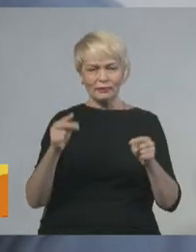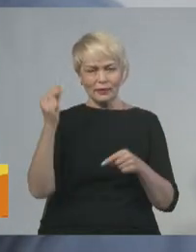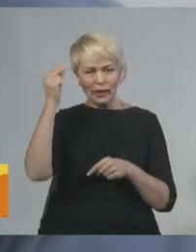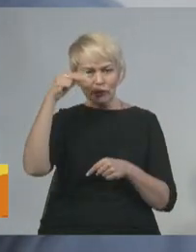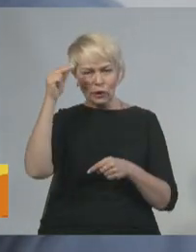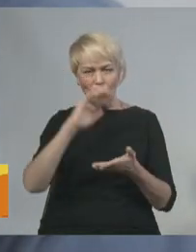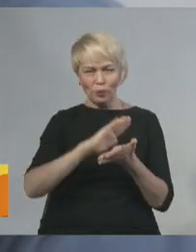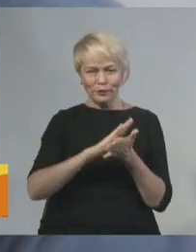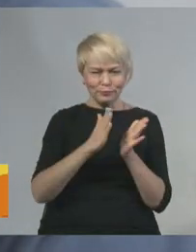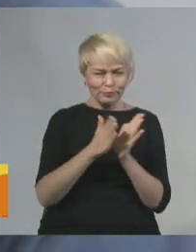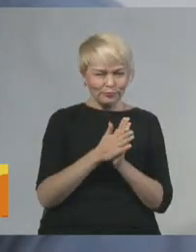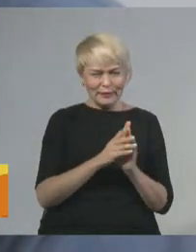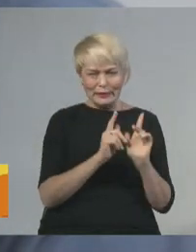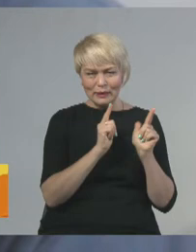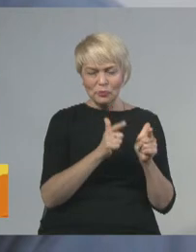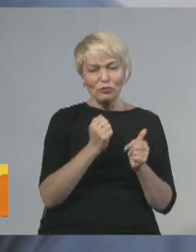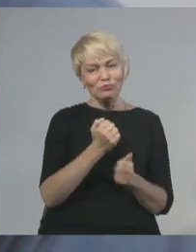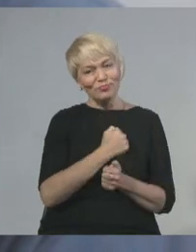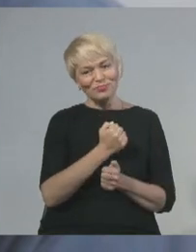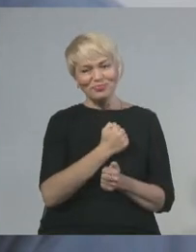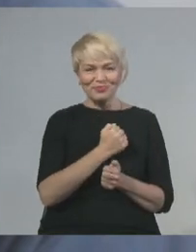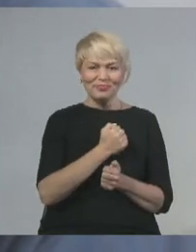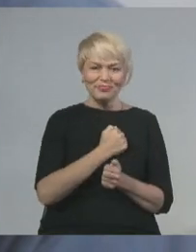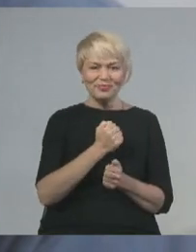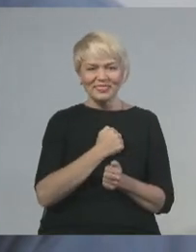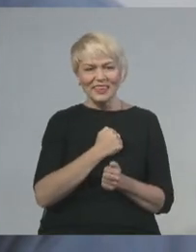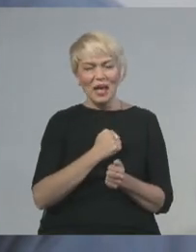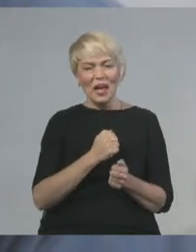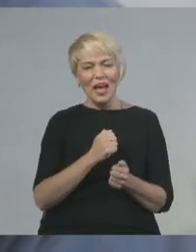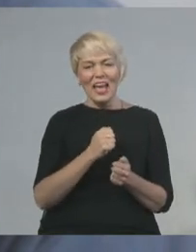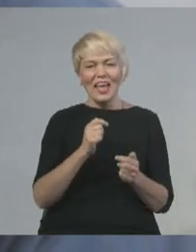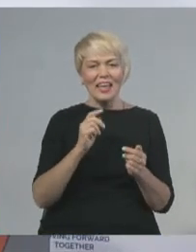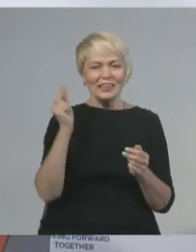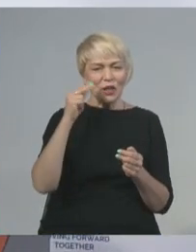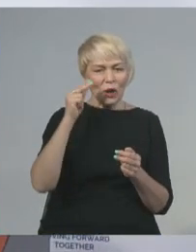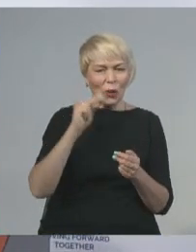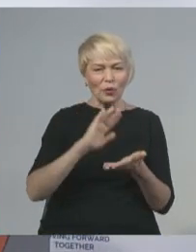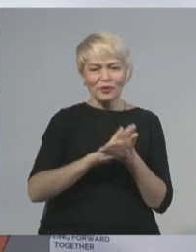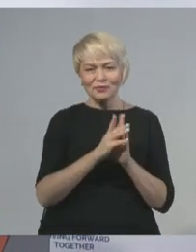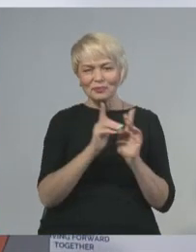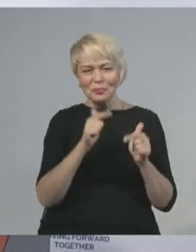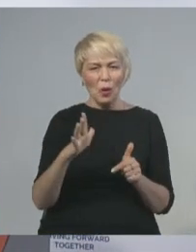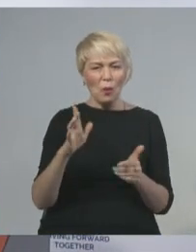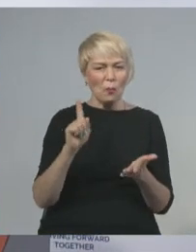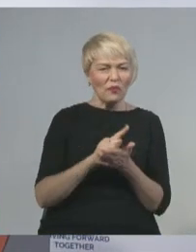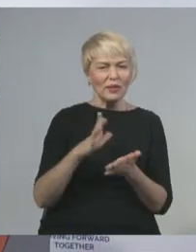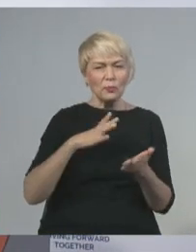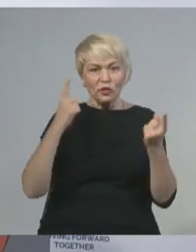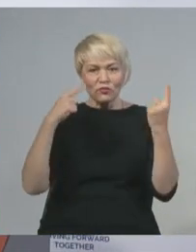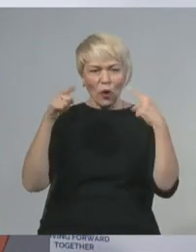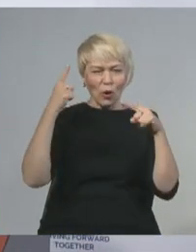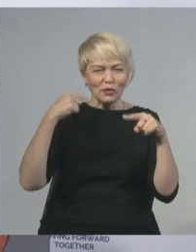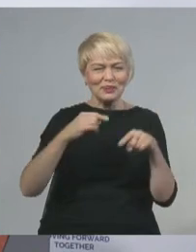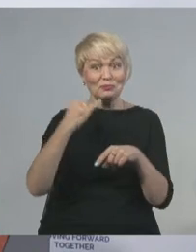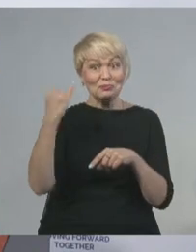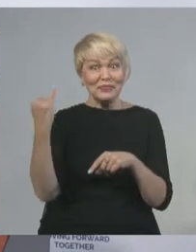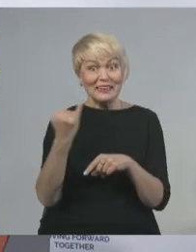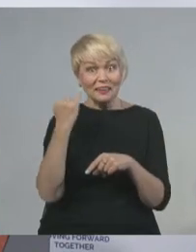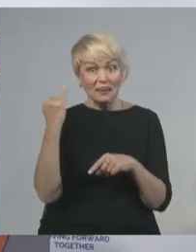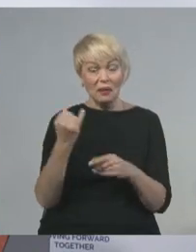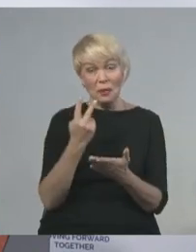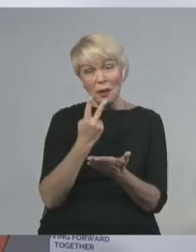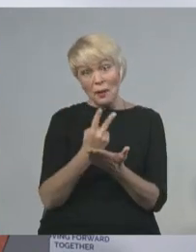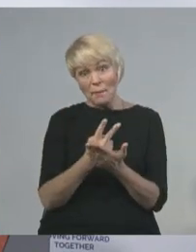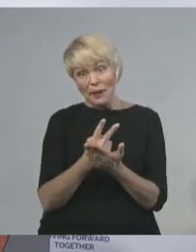theories should be creative and inventive and we see that it's all it's all about the same in czech republic in poland in